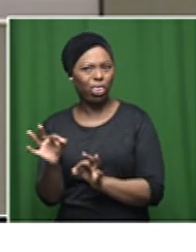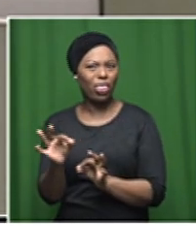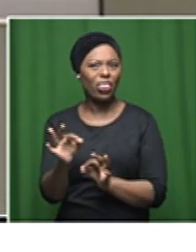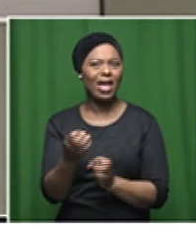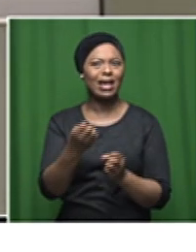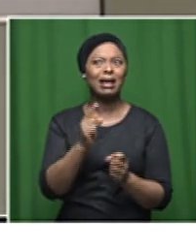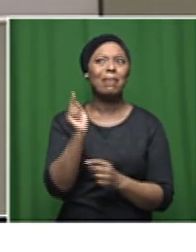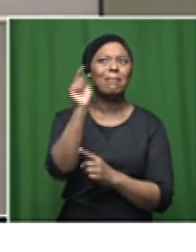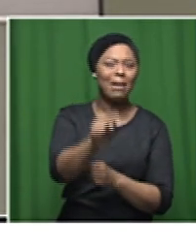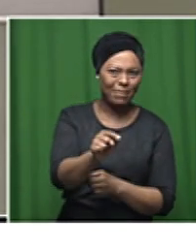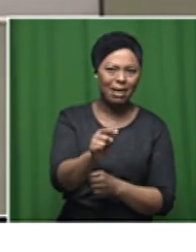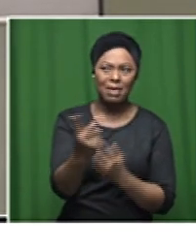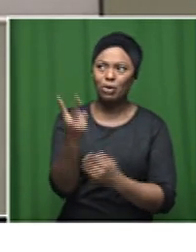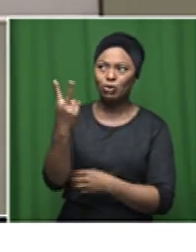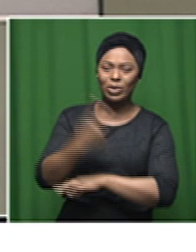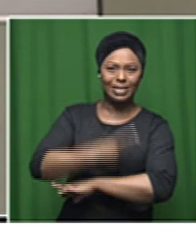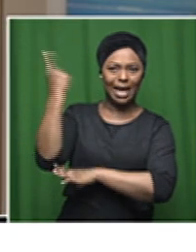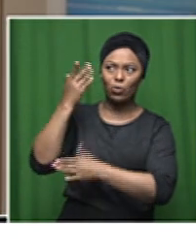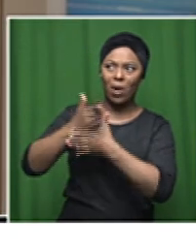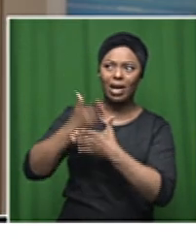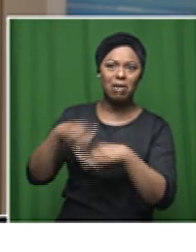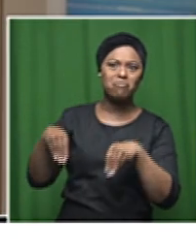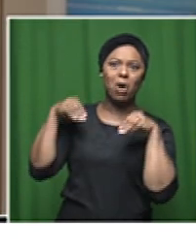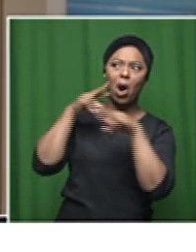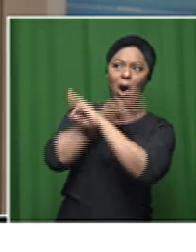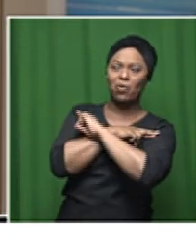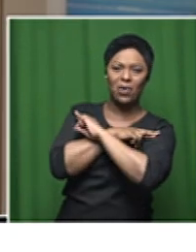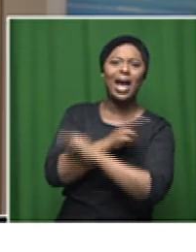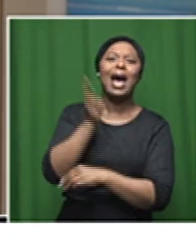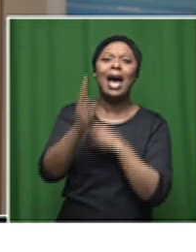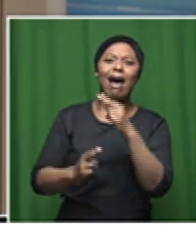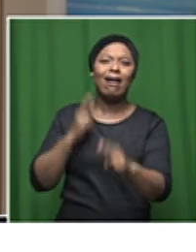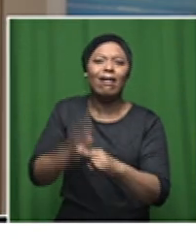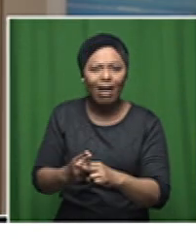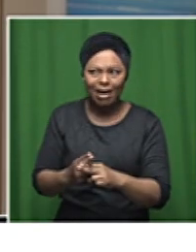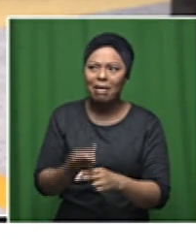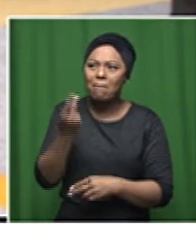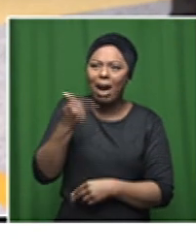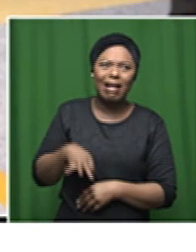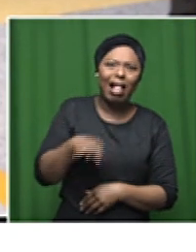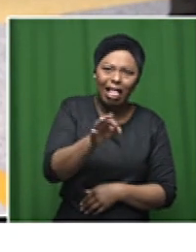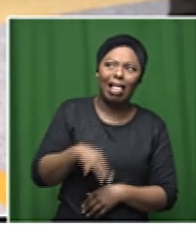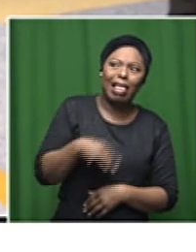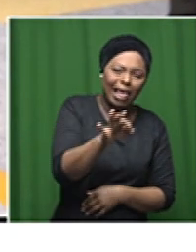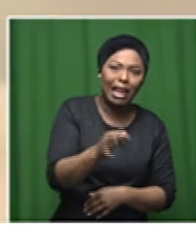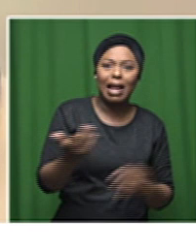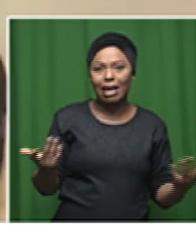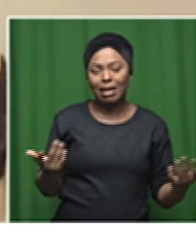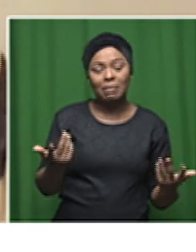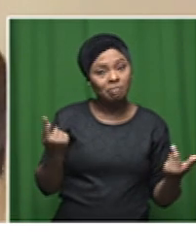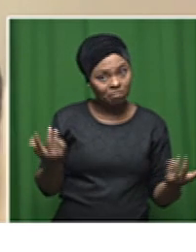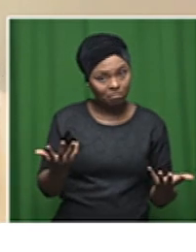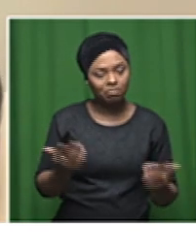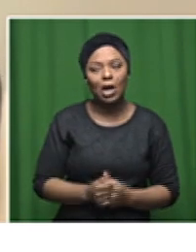I'm losing 2 days at work, and it means then I'll have to spend the money that I don't have. No, very true. Now,